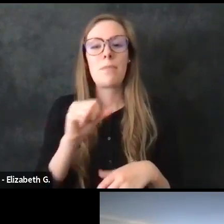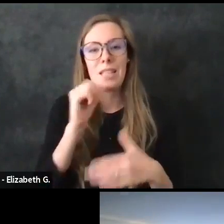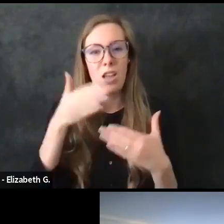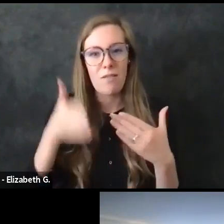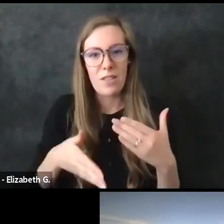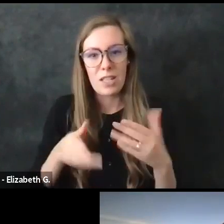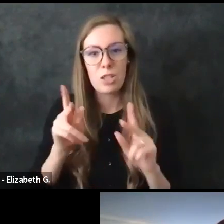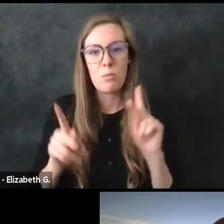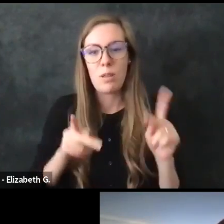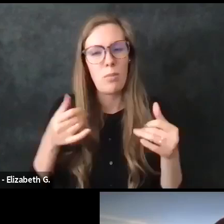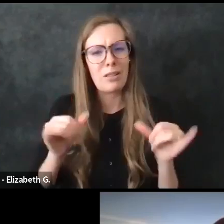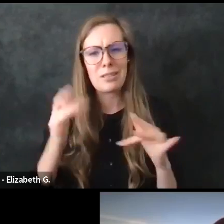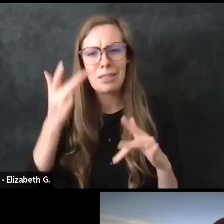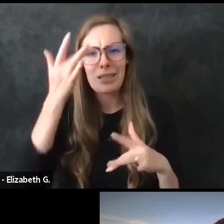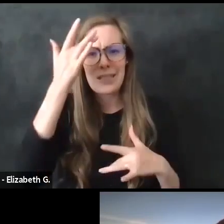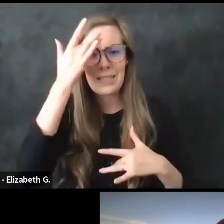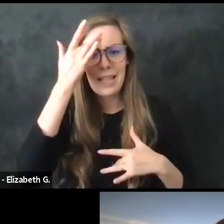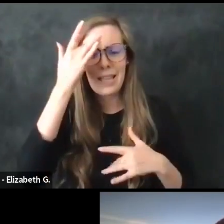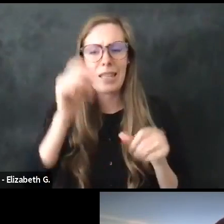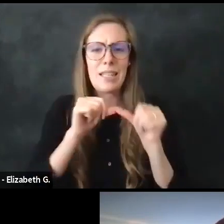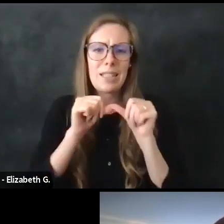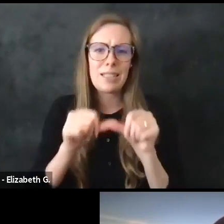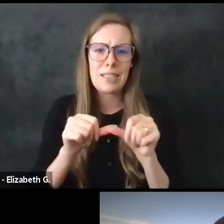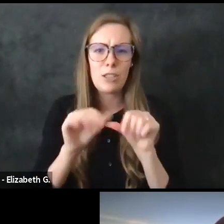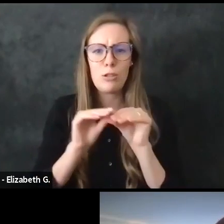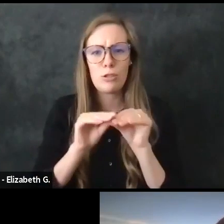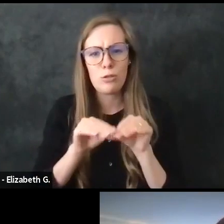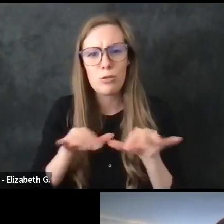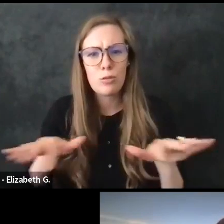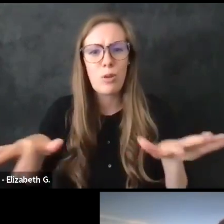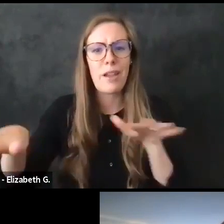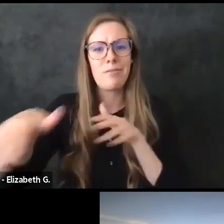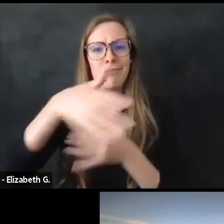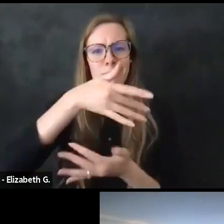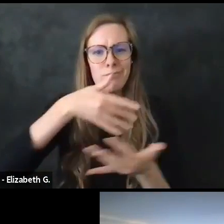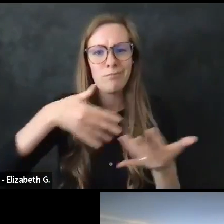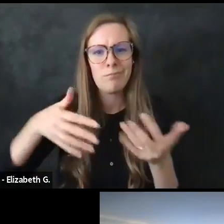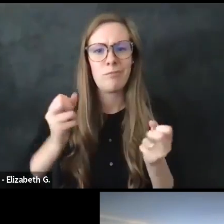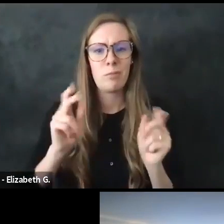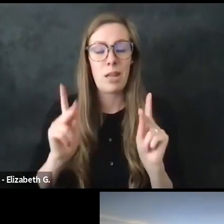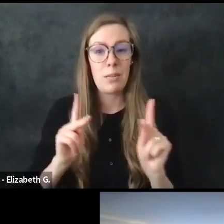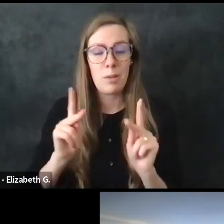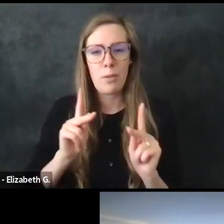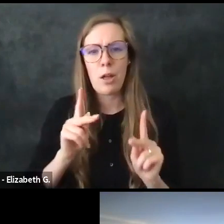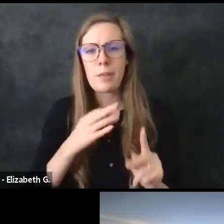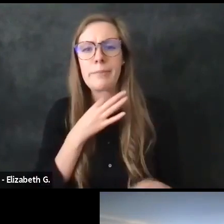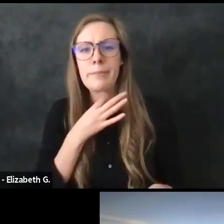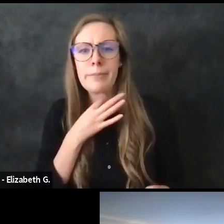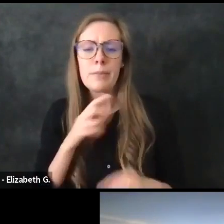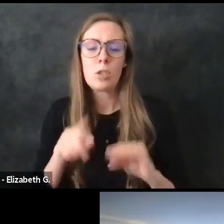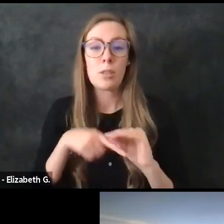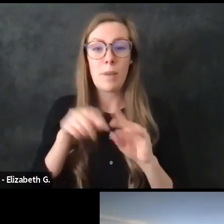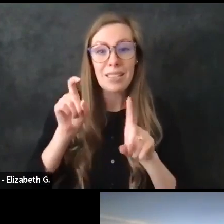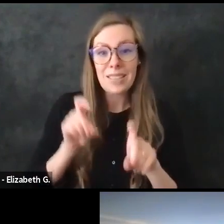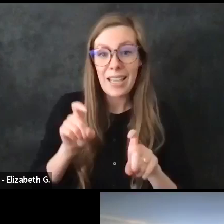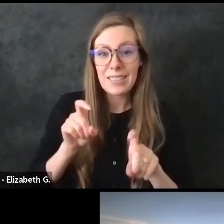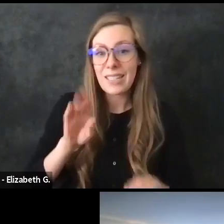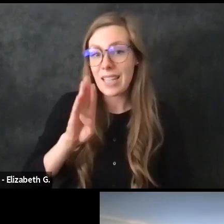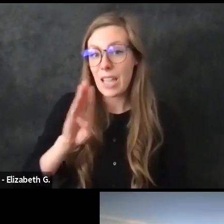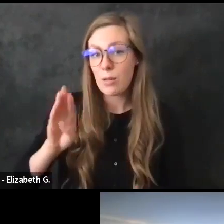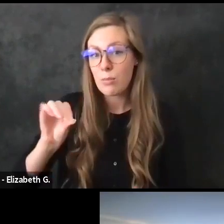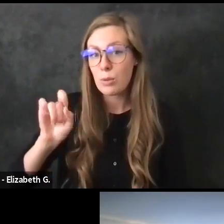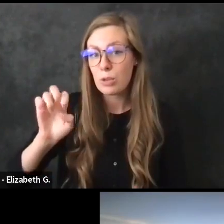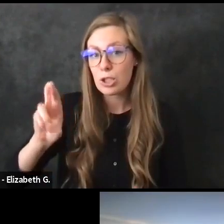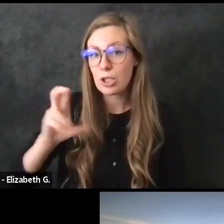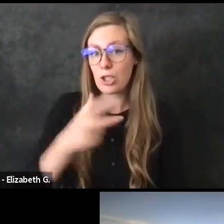still getting sick, and the virus continues to circulate within our community. And many people have questions about things like testing and booster shots. We hope